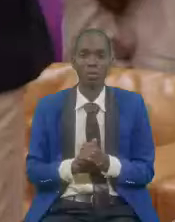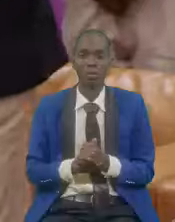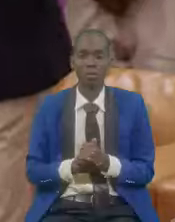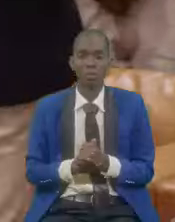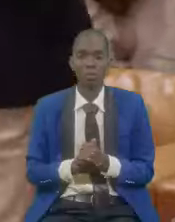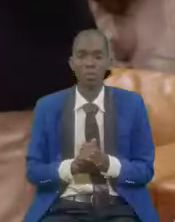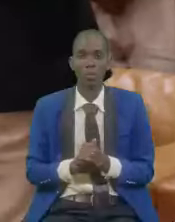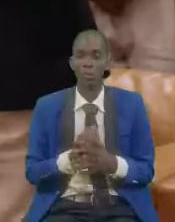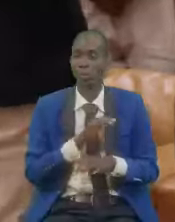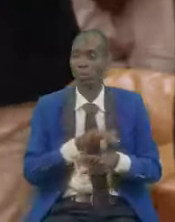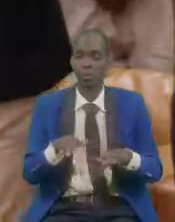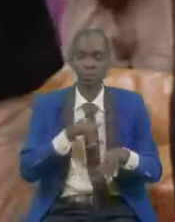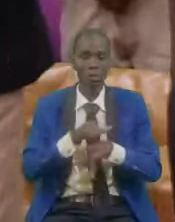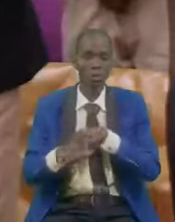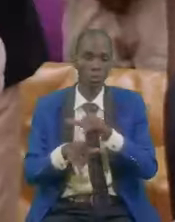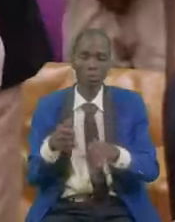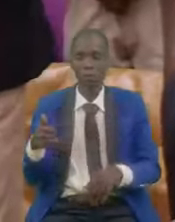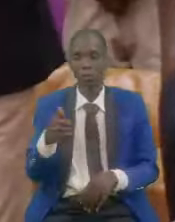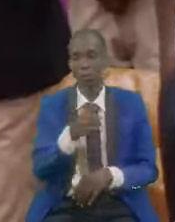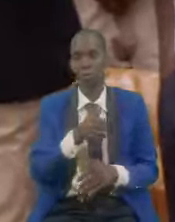Don't deceive yourself.